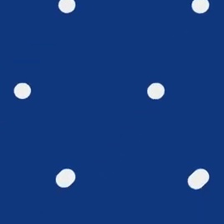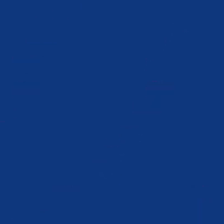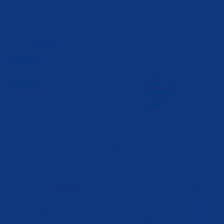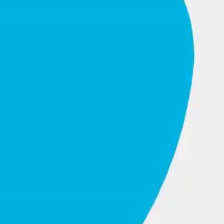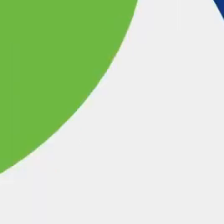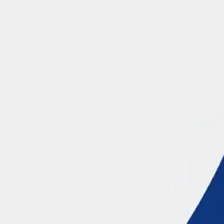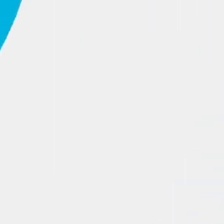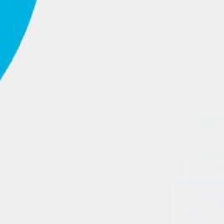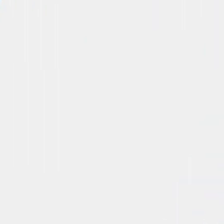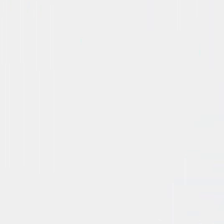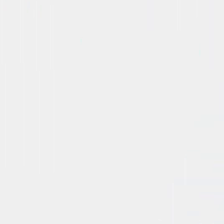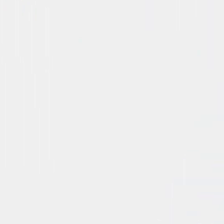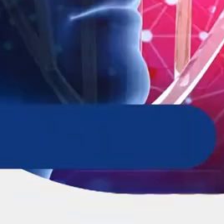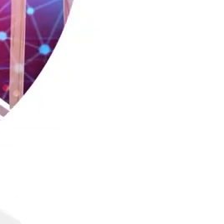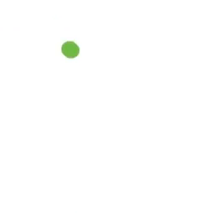Thank you.